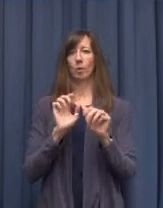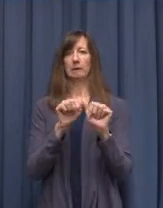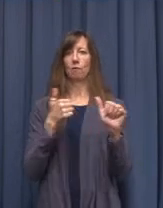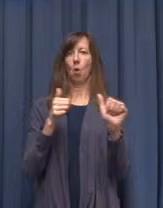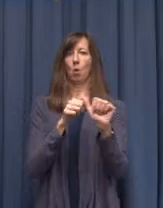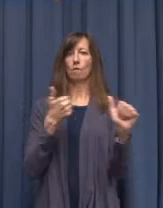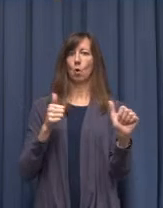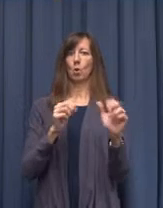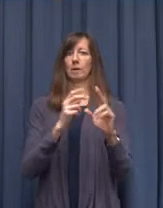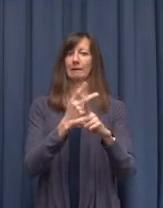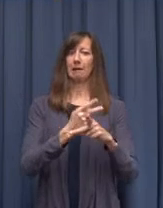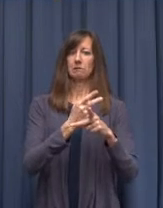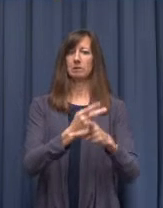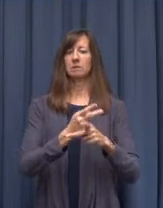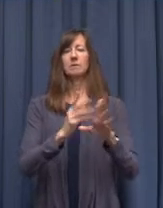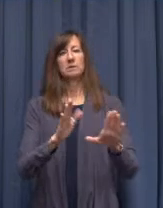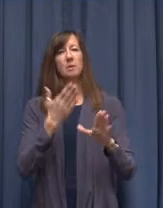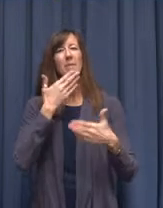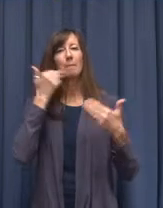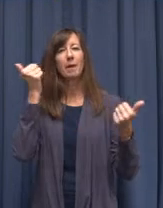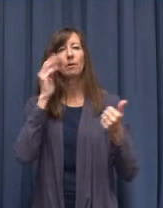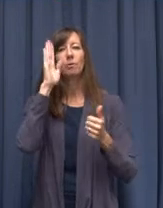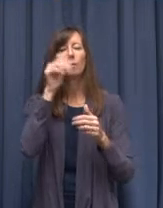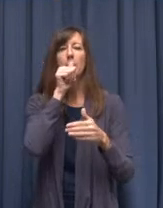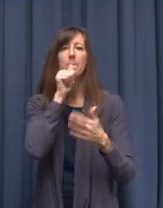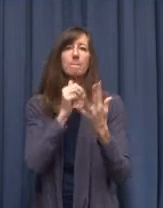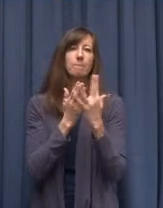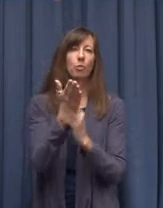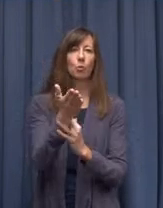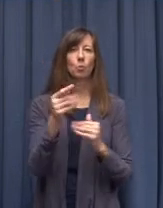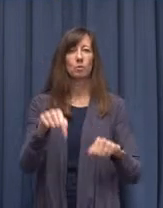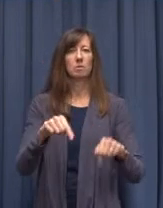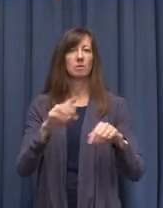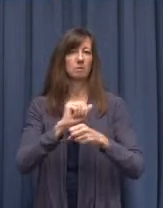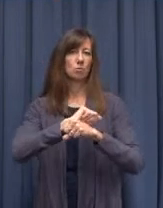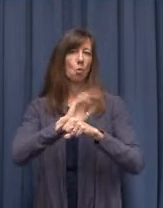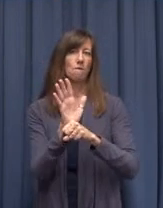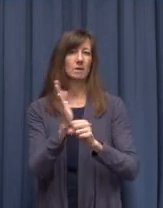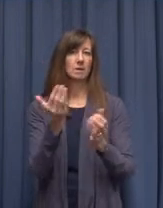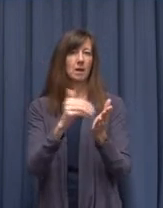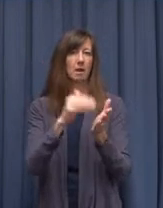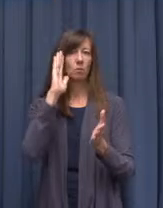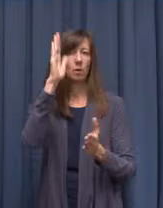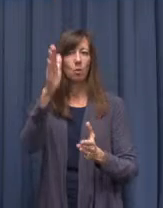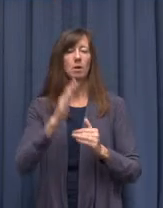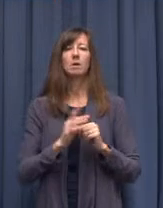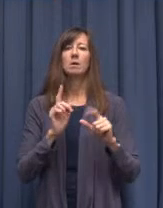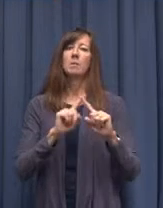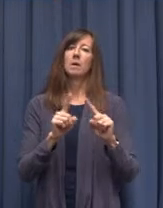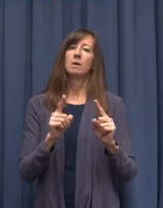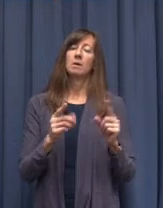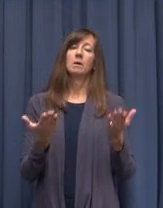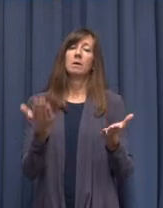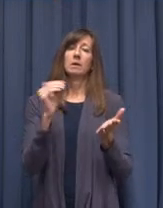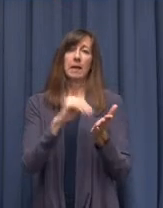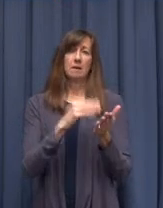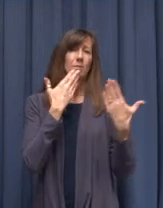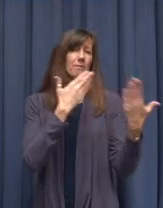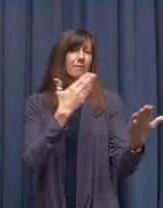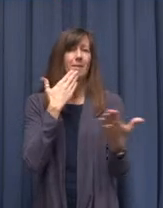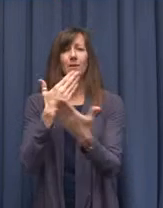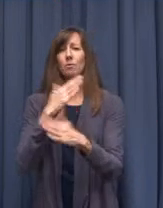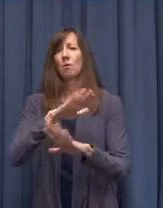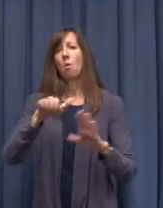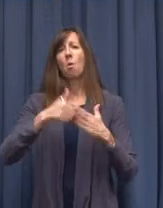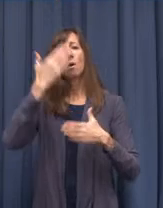on all of our frontline workers that have been there for us always, but especially, of course, during COVID in the last 7-8 months.